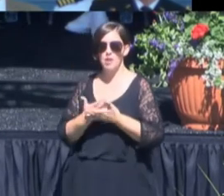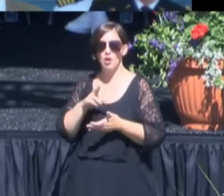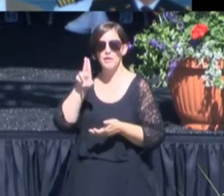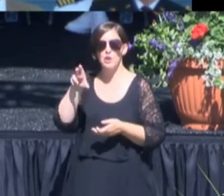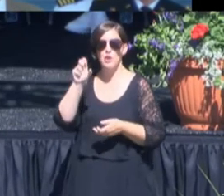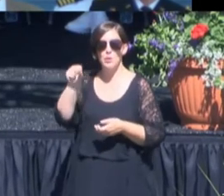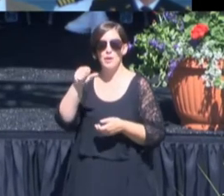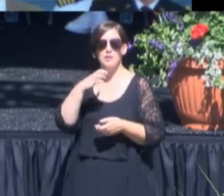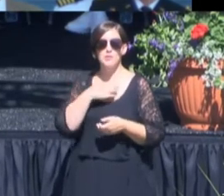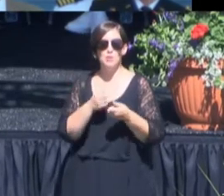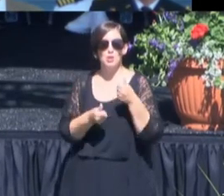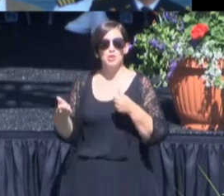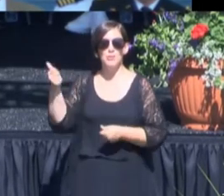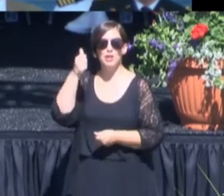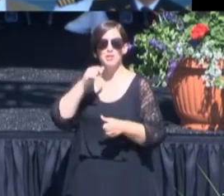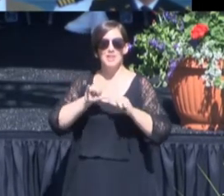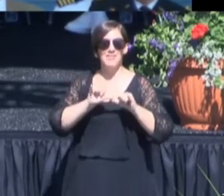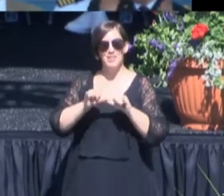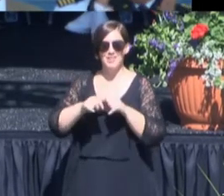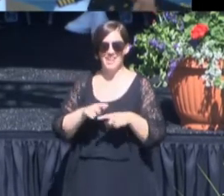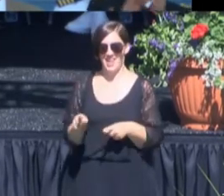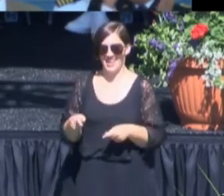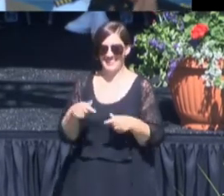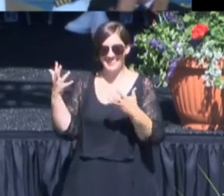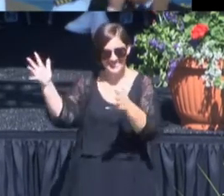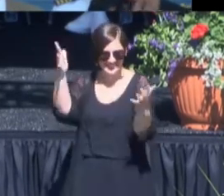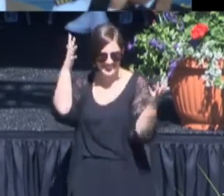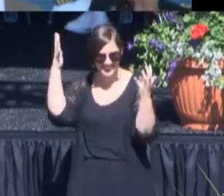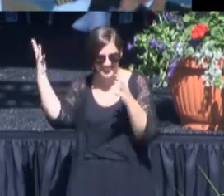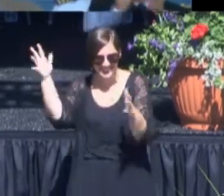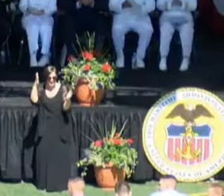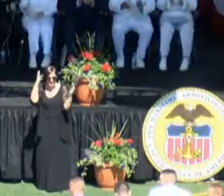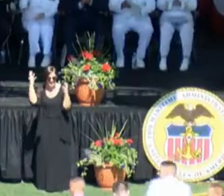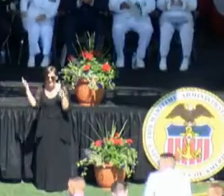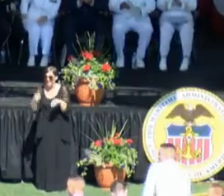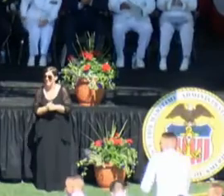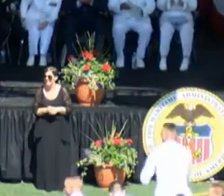Merchant Marine Chief Engineer. Ladies and gentlemen, our Secretary of Defense.